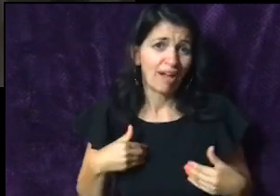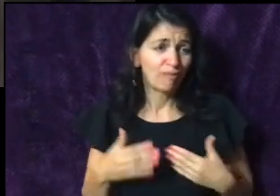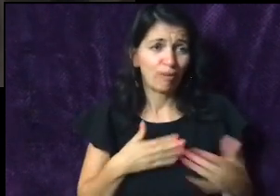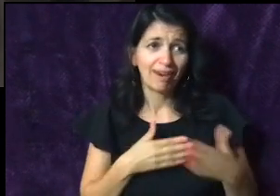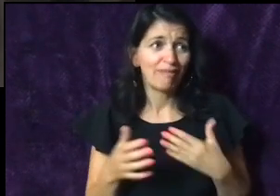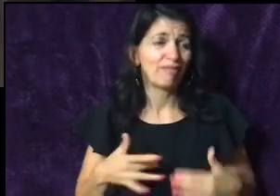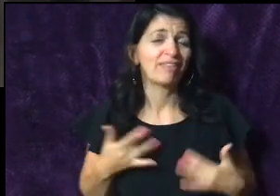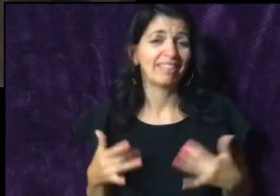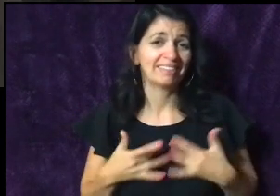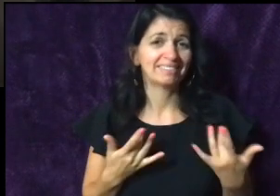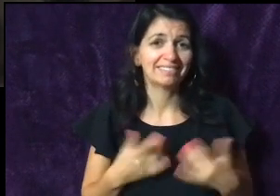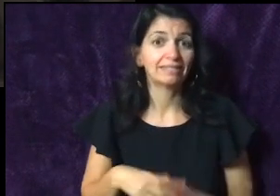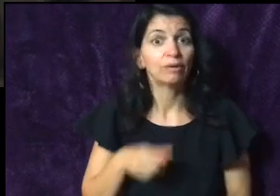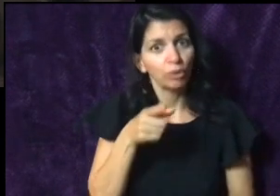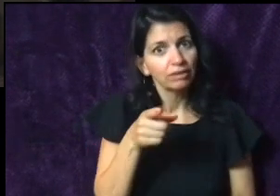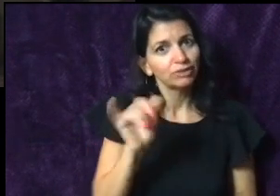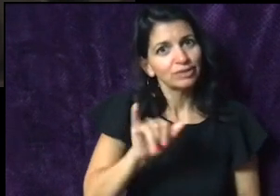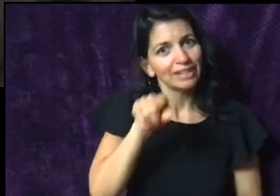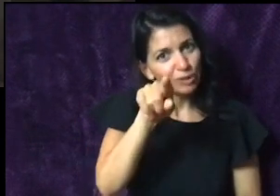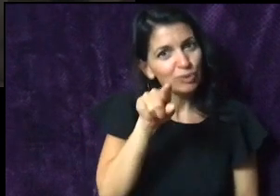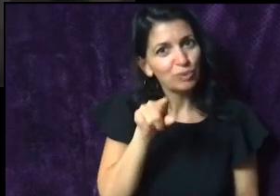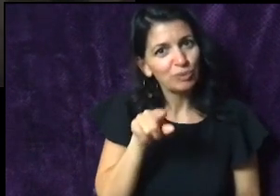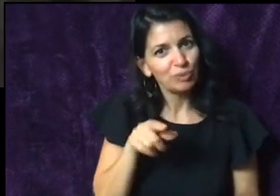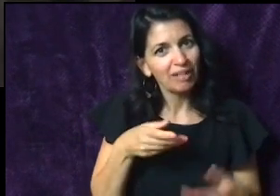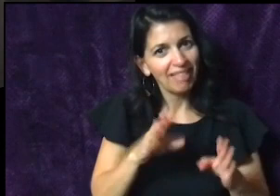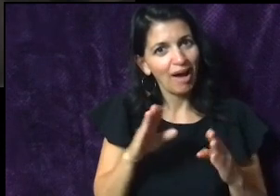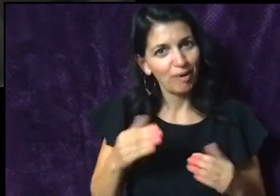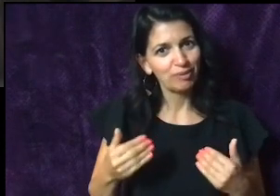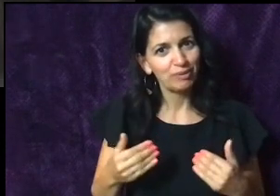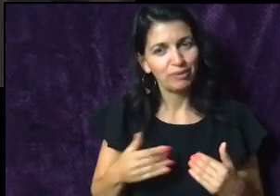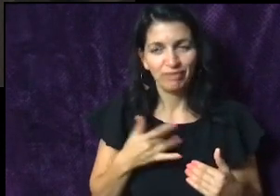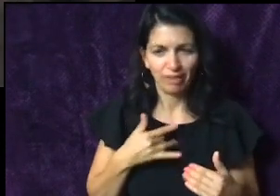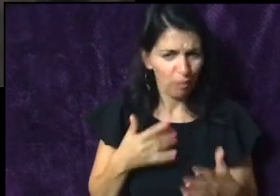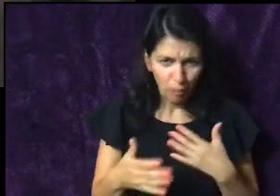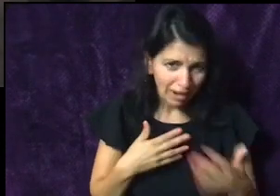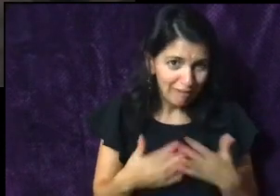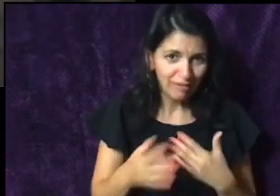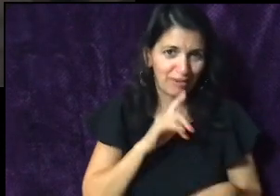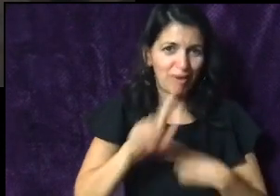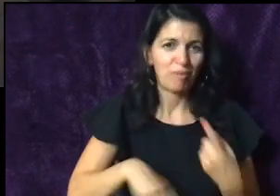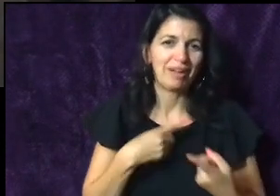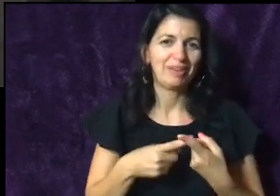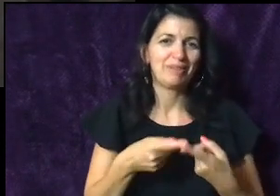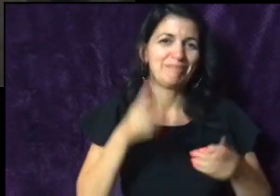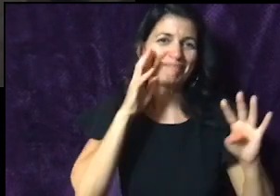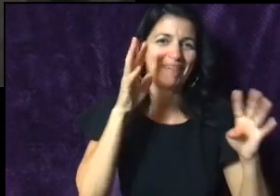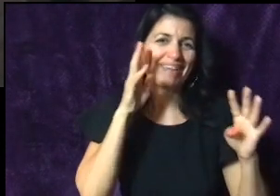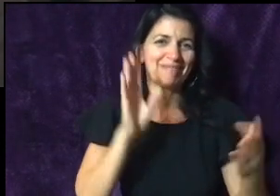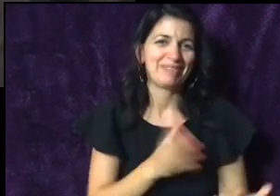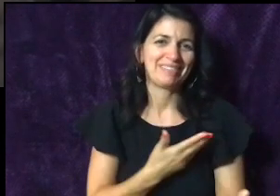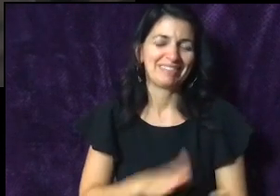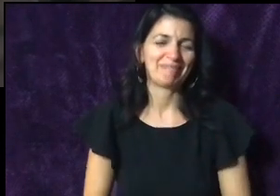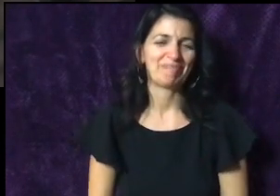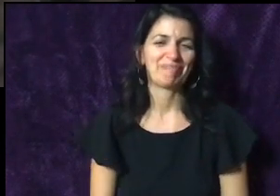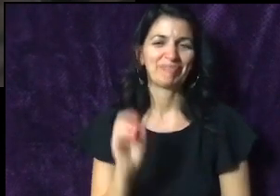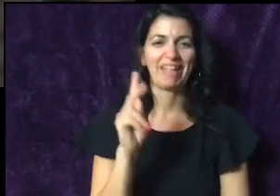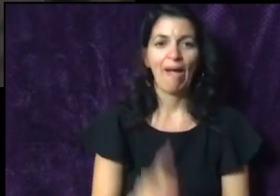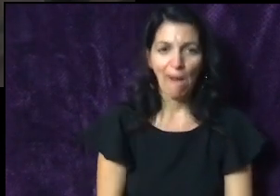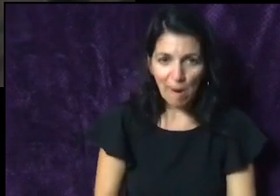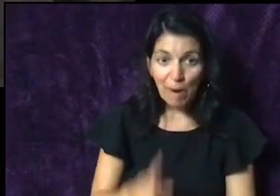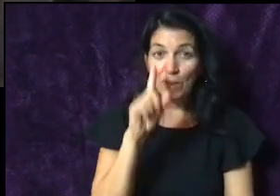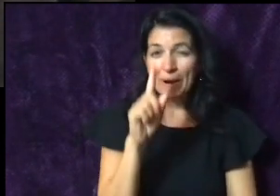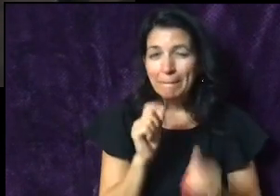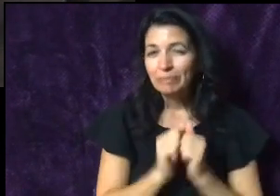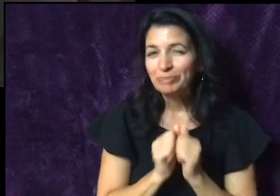they listen to, just like you're super allowed to feel the way you feel when you make your music. So let's do one together, and this is going to be